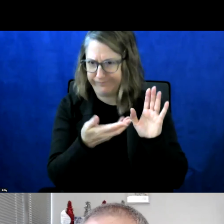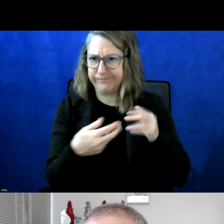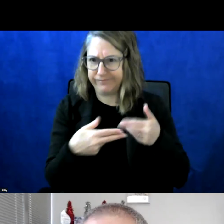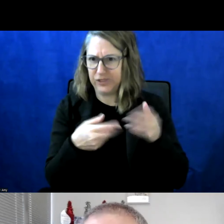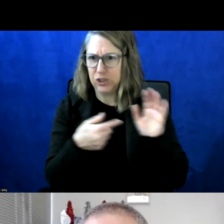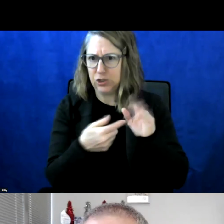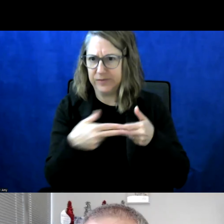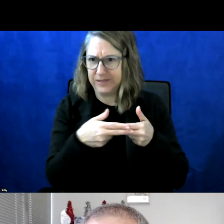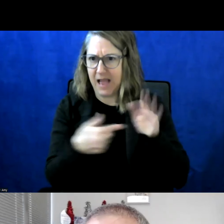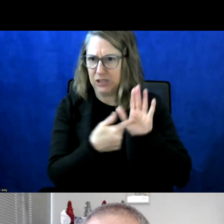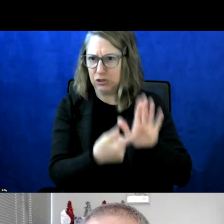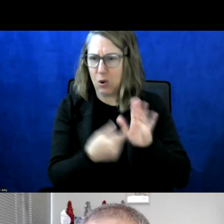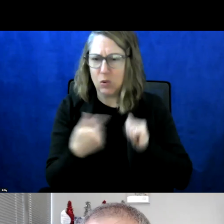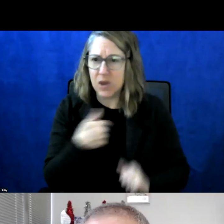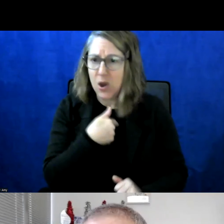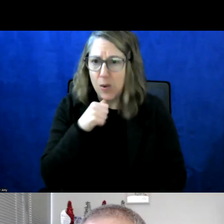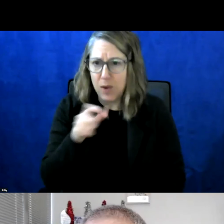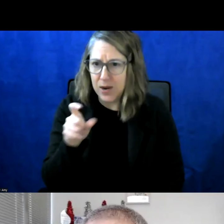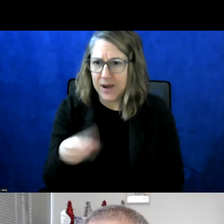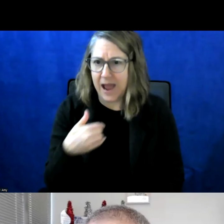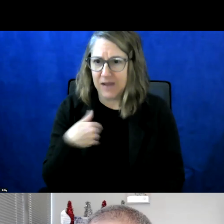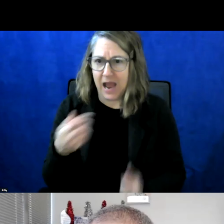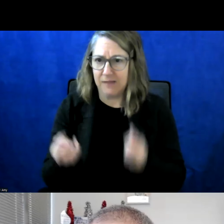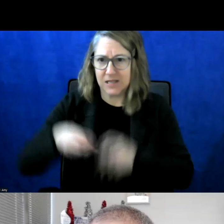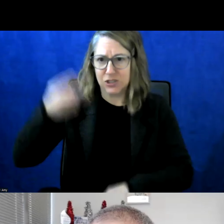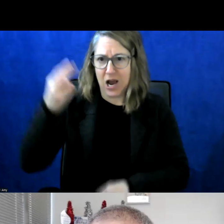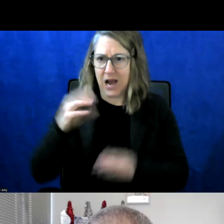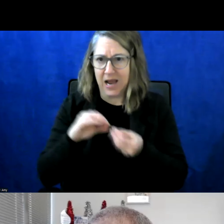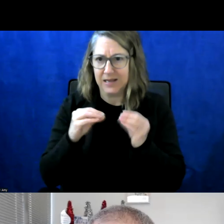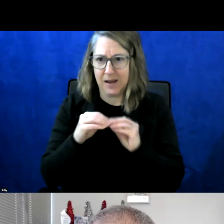to have the morbidity and mortality that's impacting